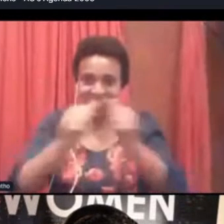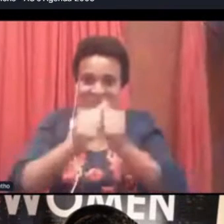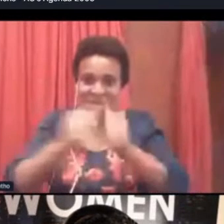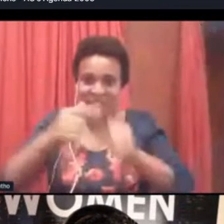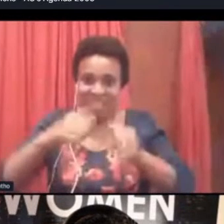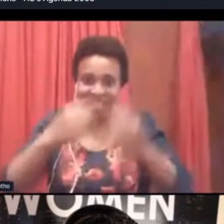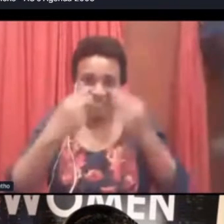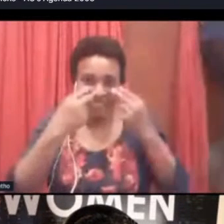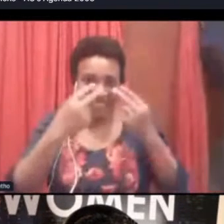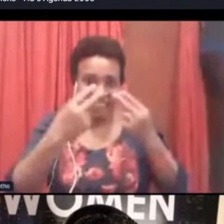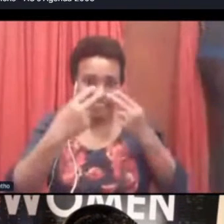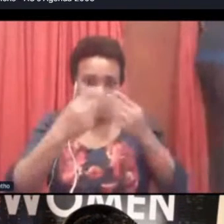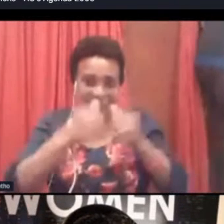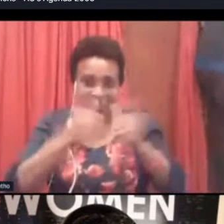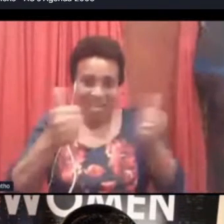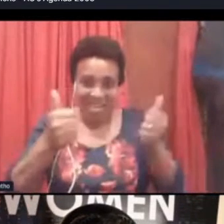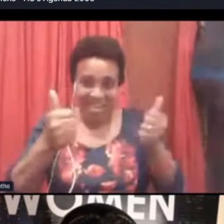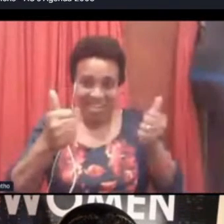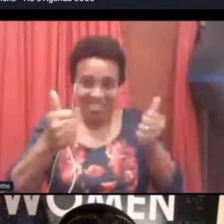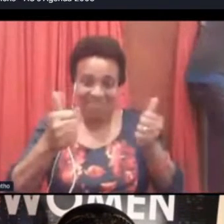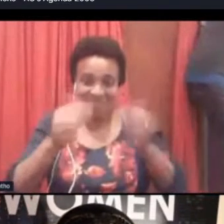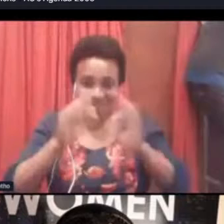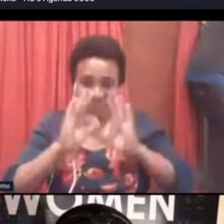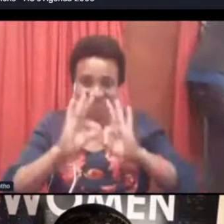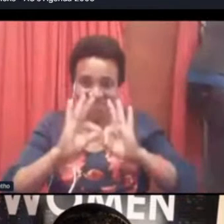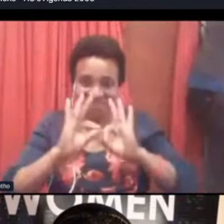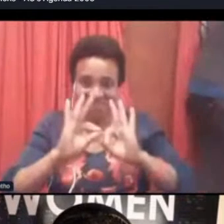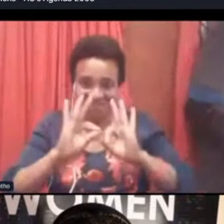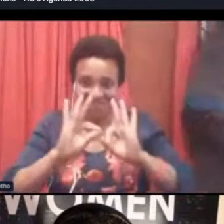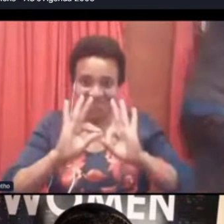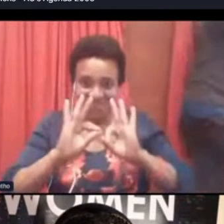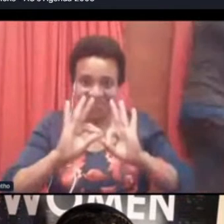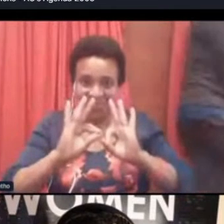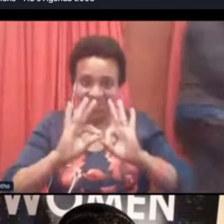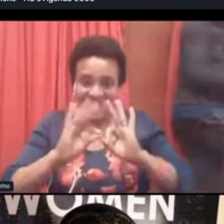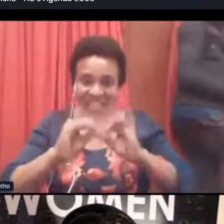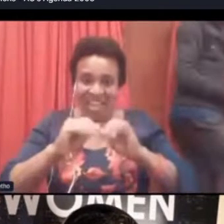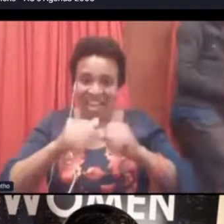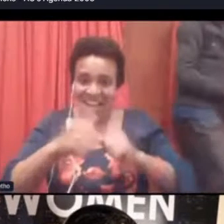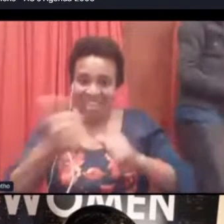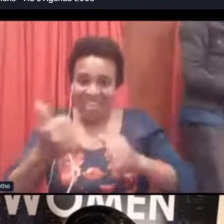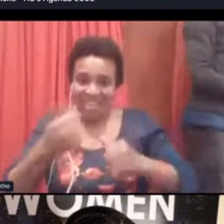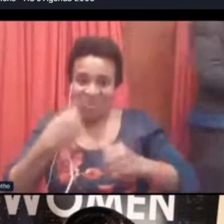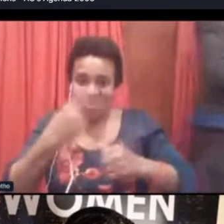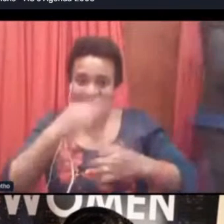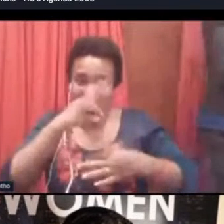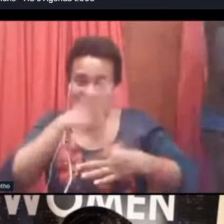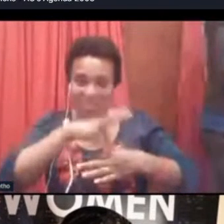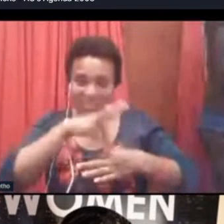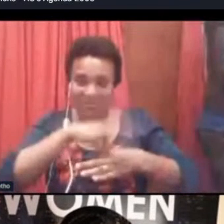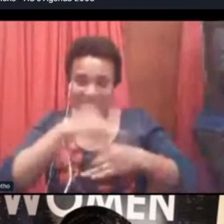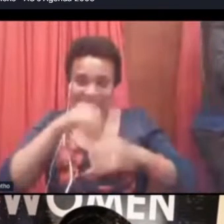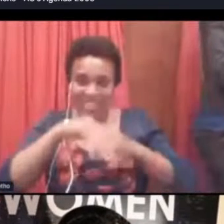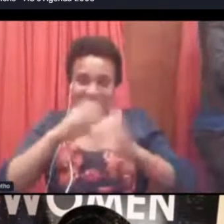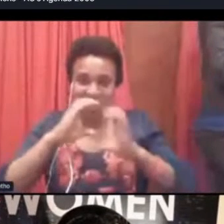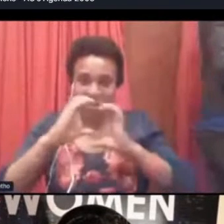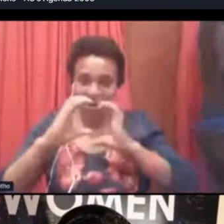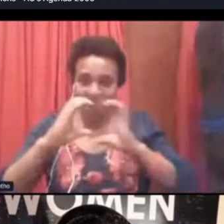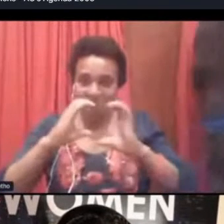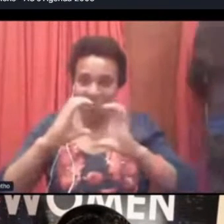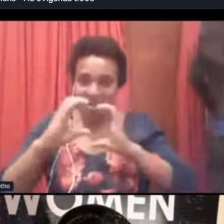her well, and for those people who can also benefit in the communication. Thank you.